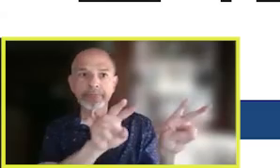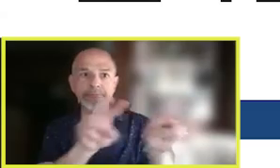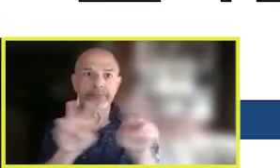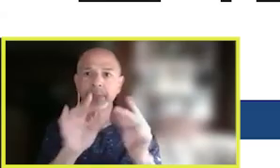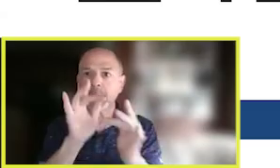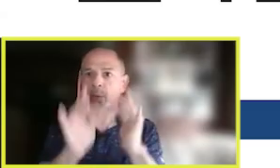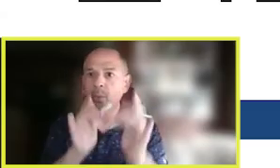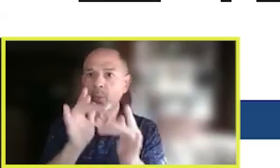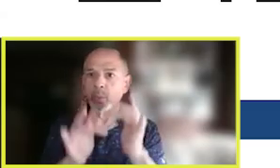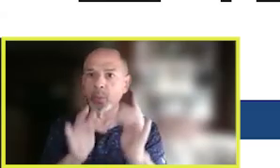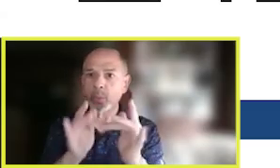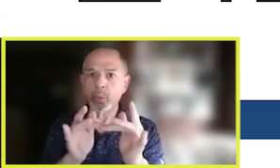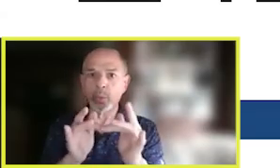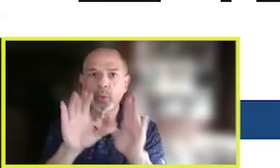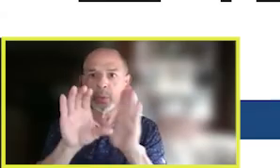riswi.org.